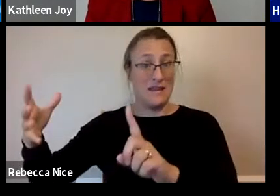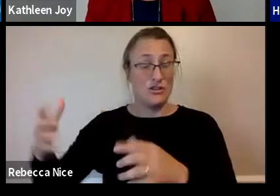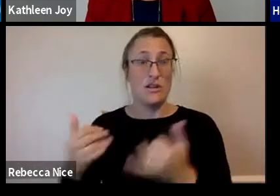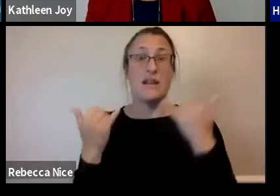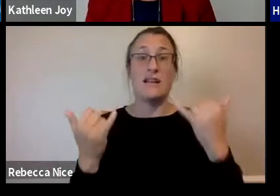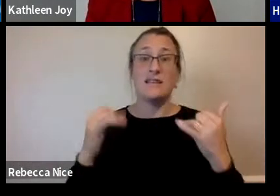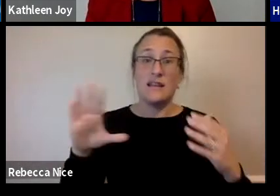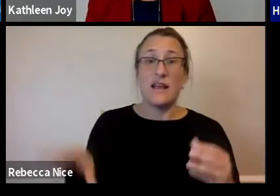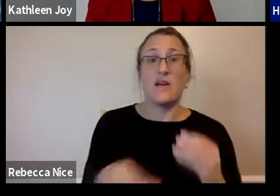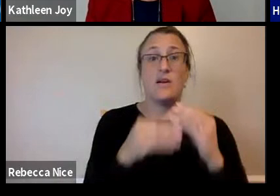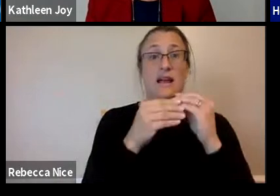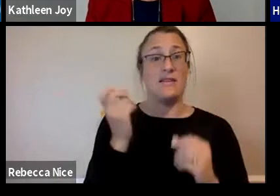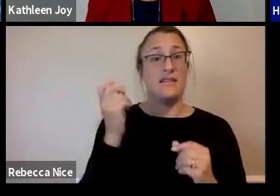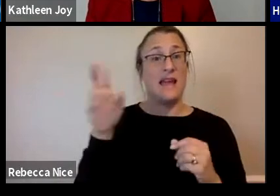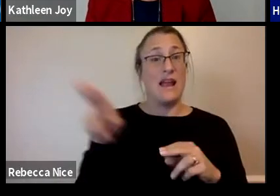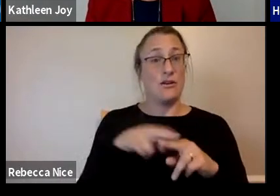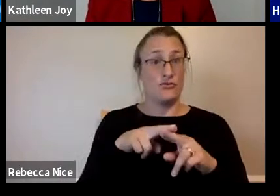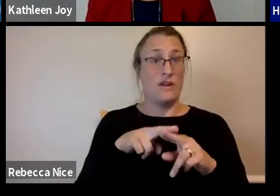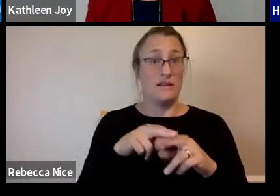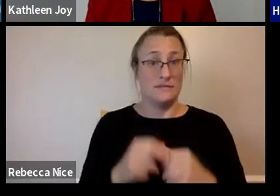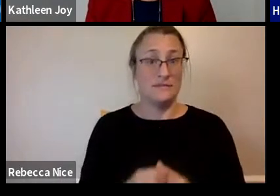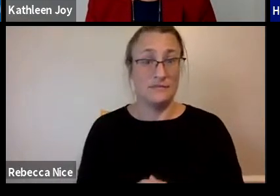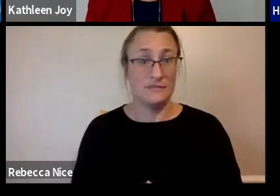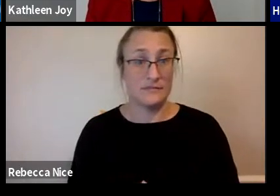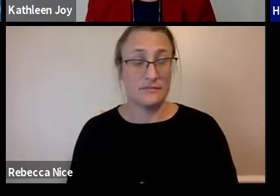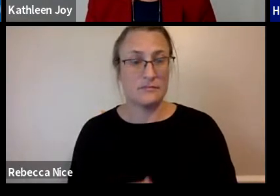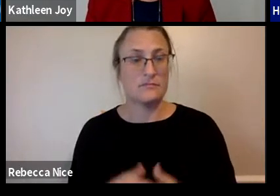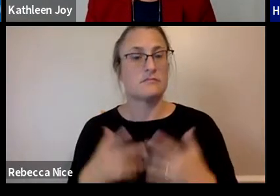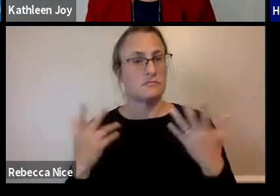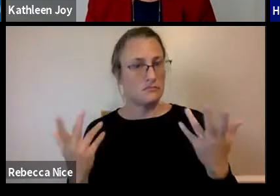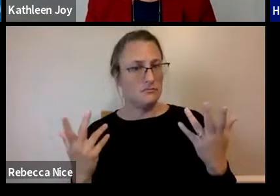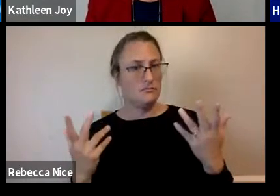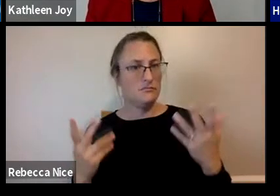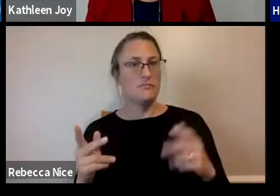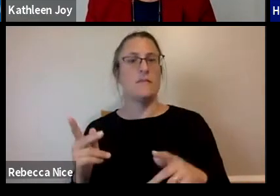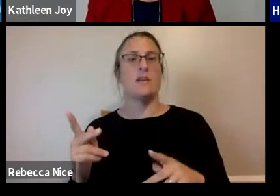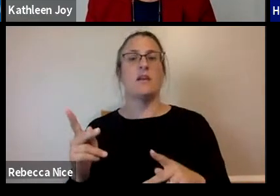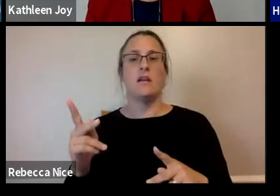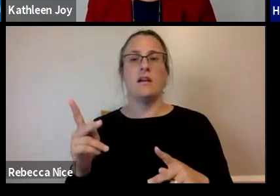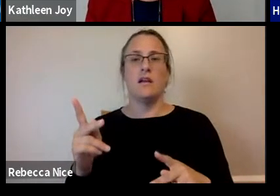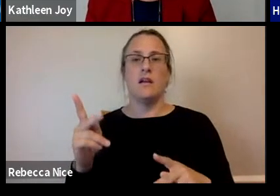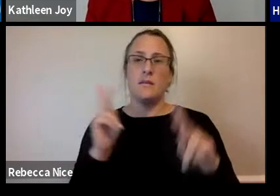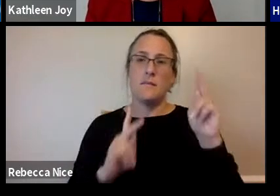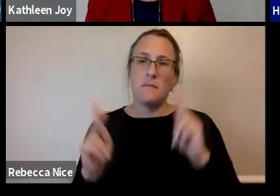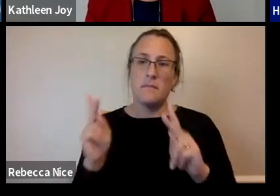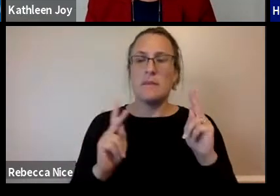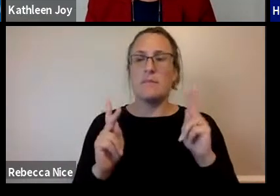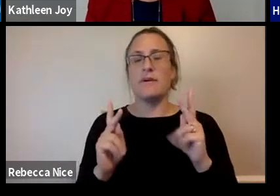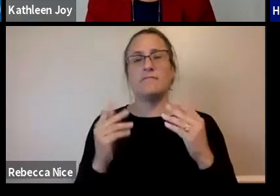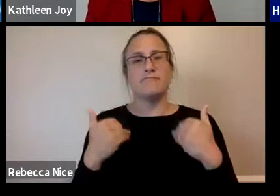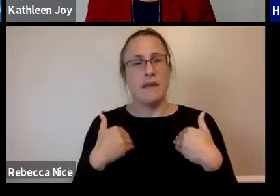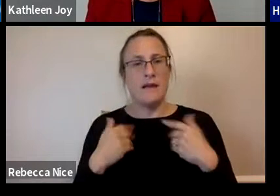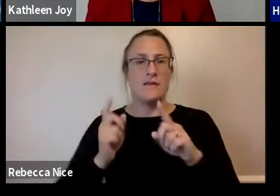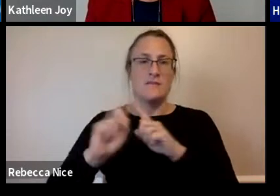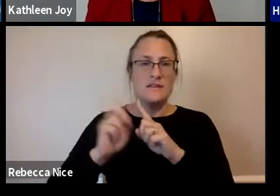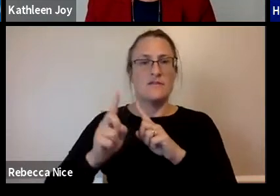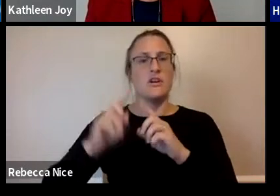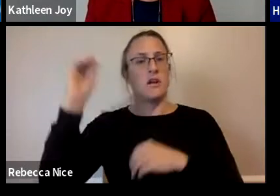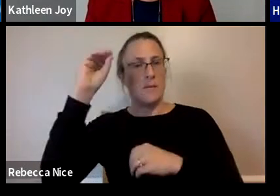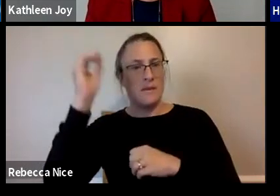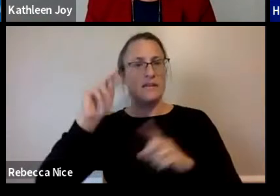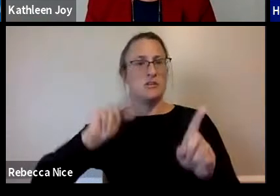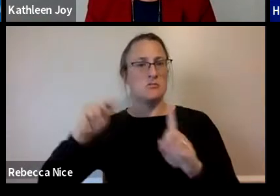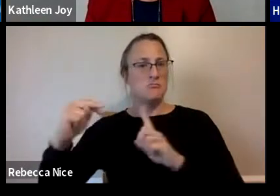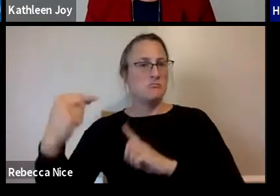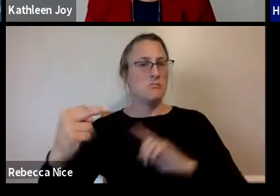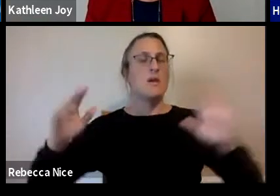air train. But that people see as sliced bread, and as some people, they're differing opinions. And I don't have a